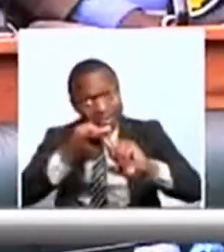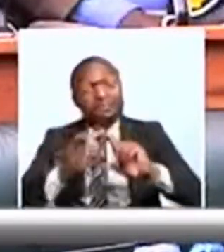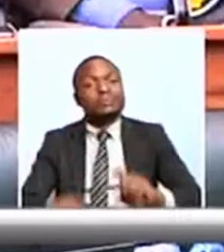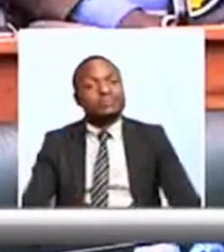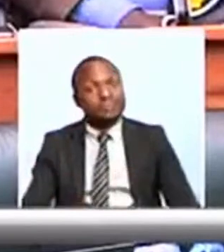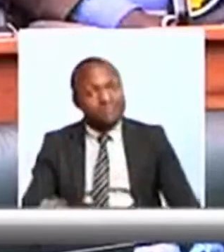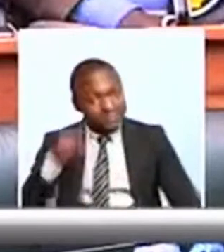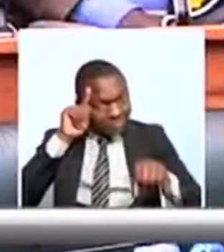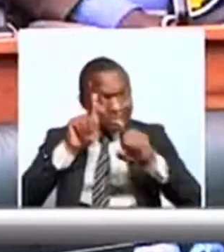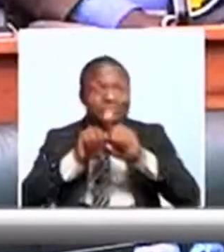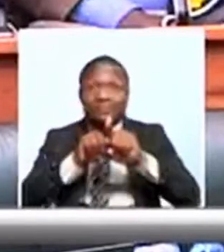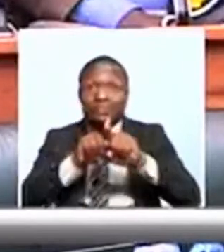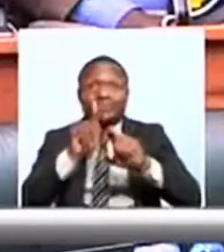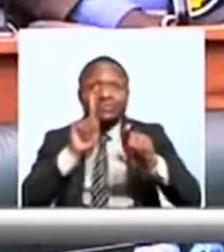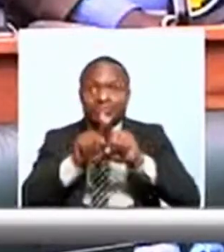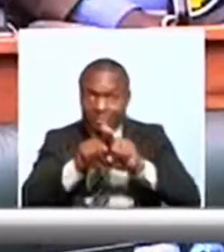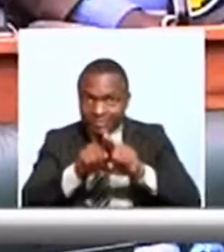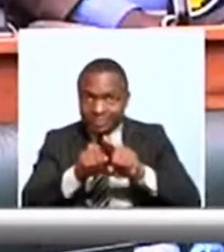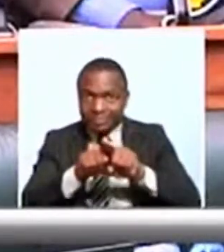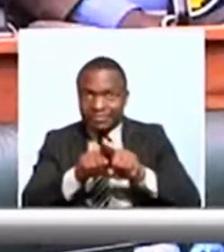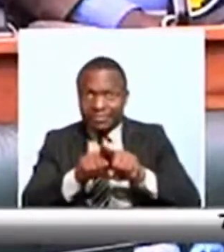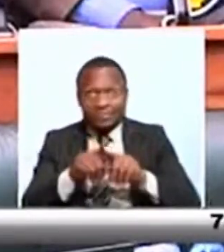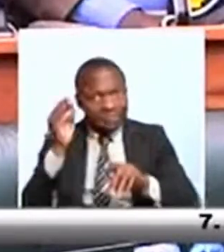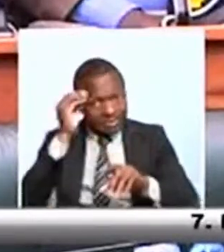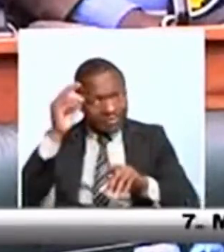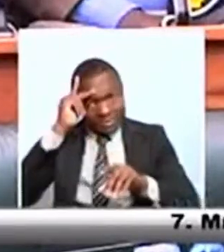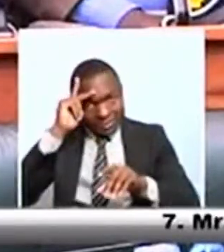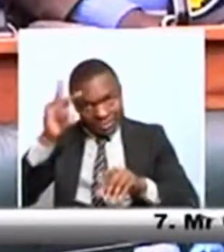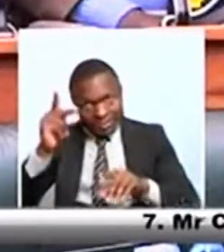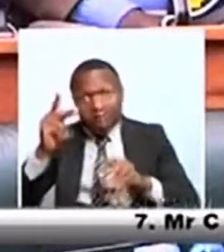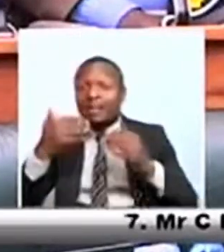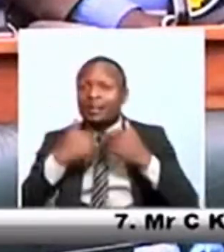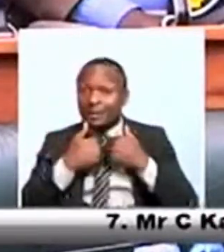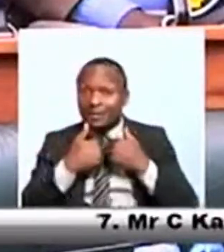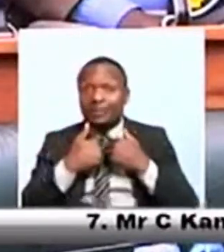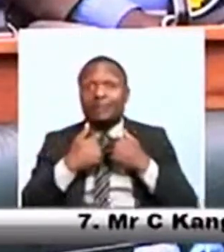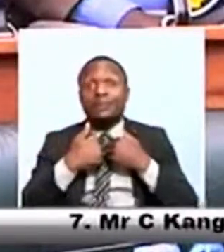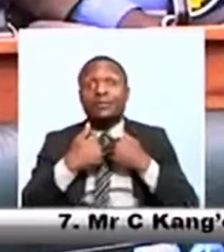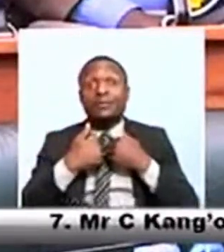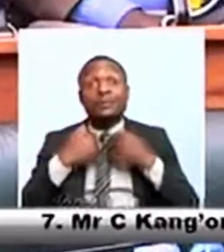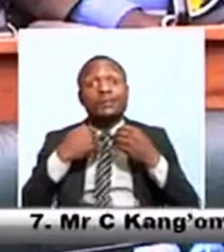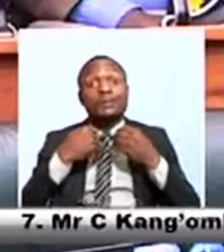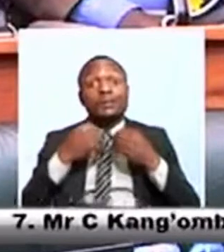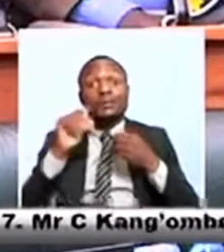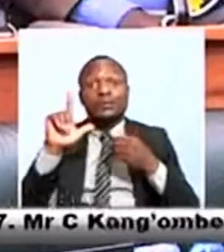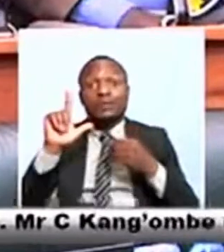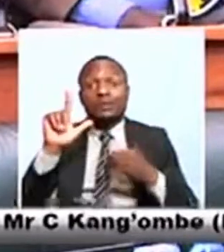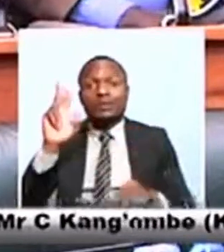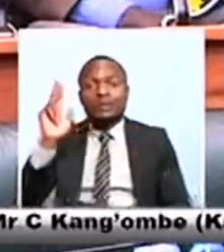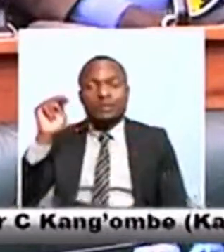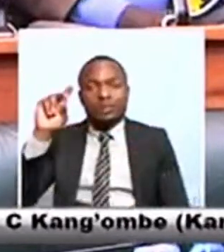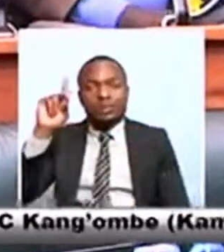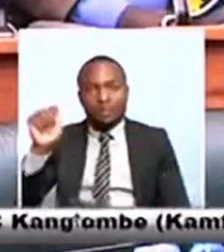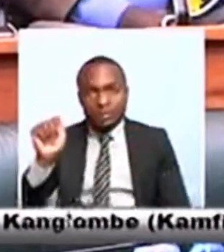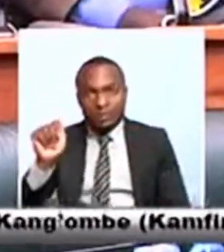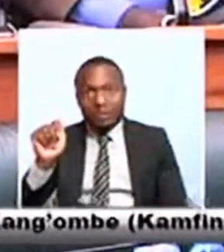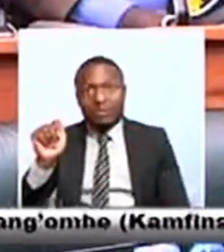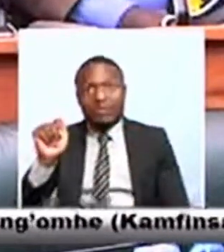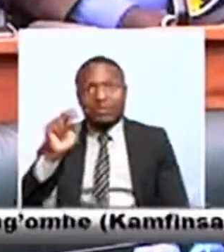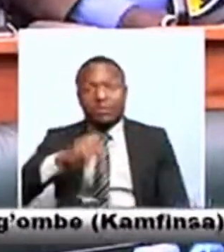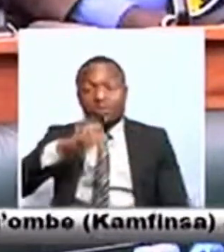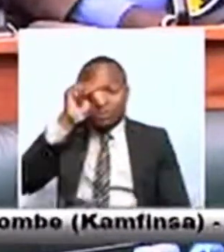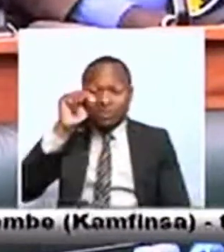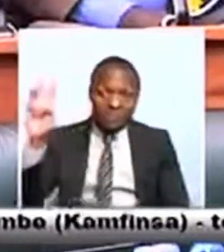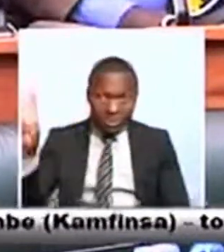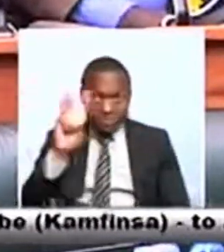our brothers, our sisters. I know Kitwe has a lot of Lundas, Luvares, and Kaondes from Northwestern. Advise